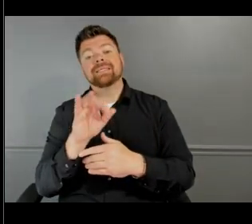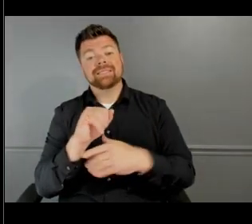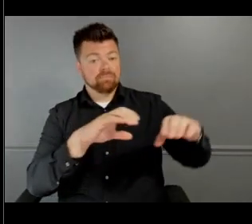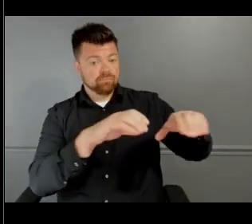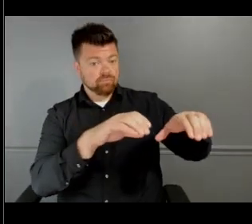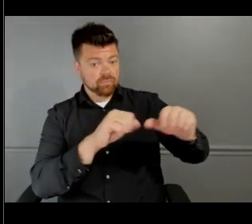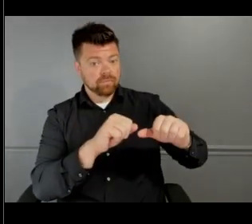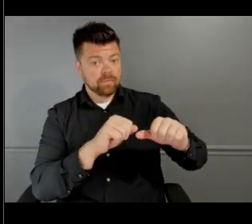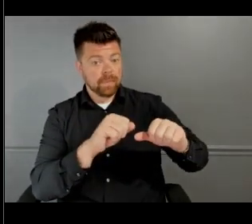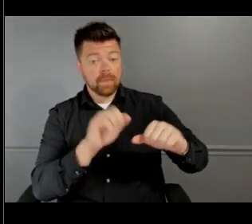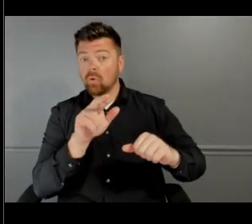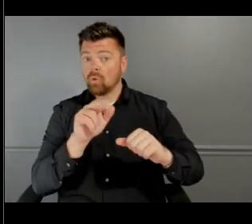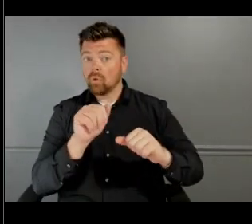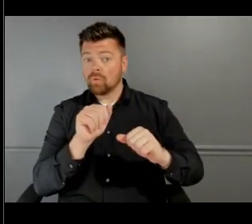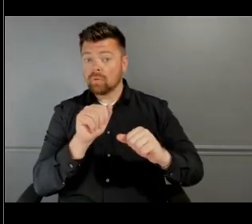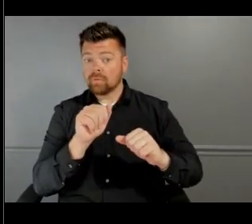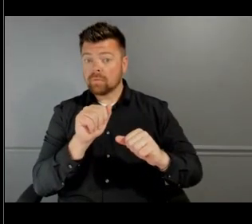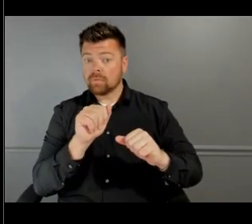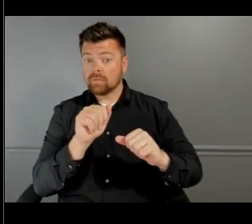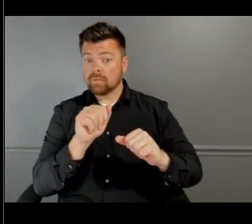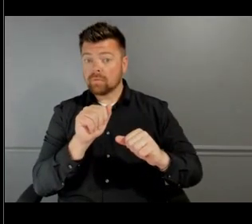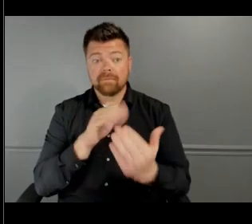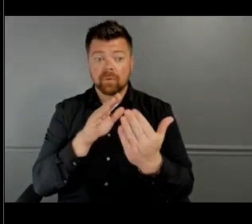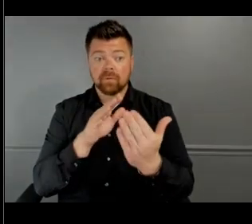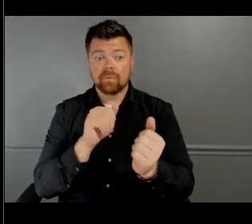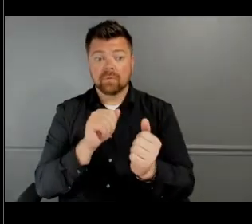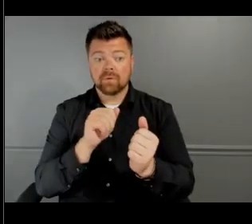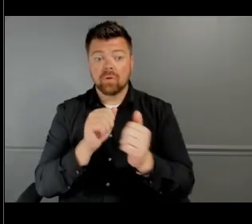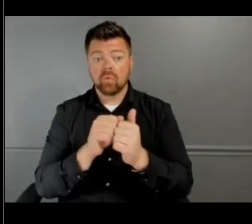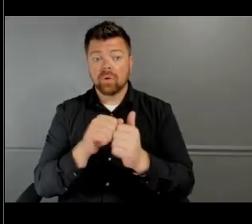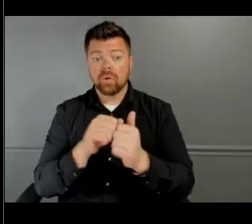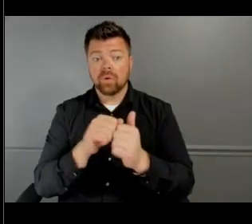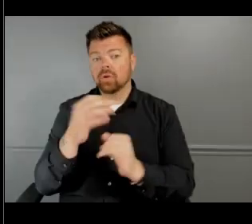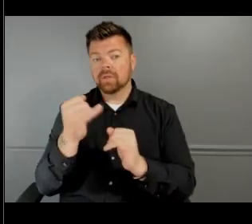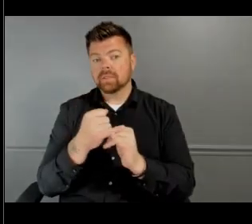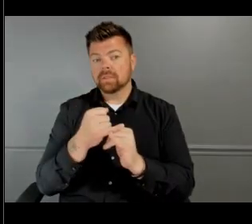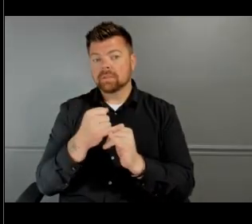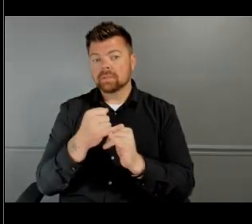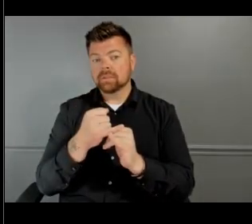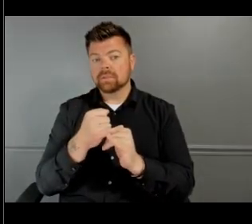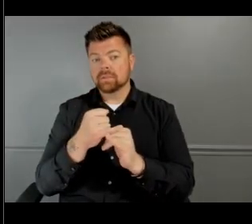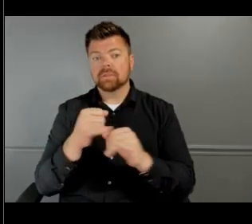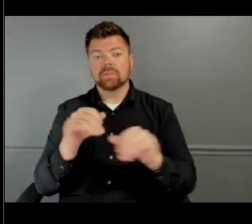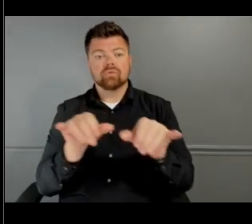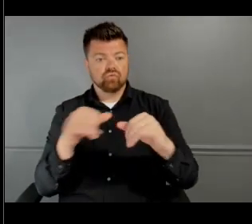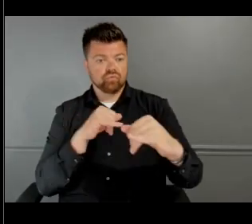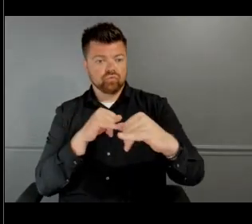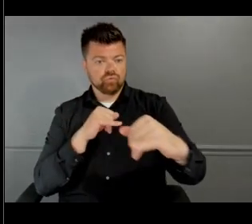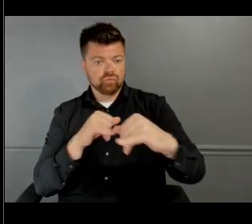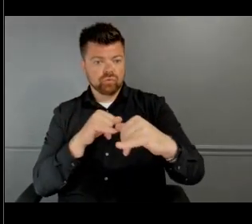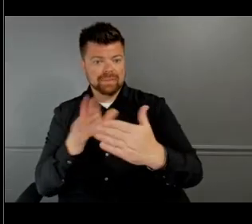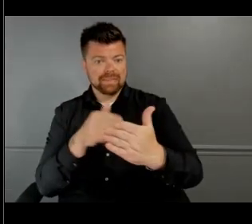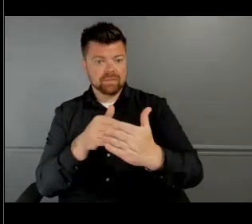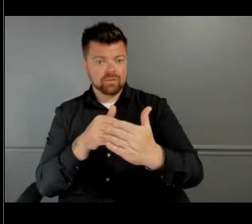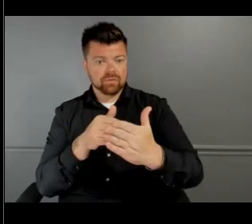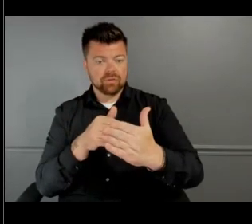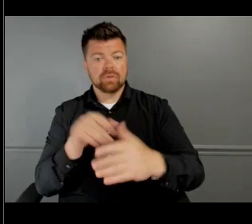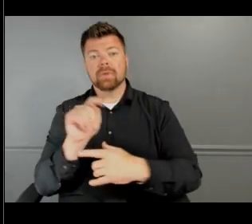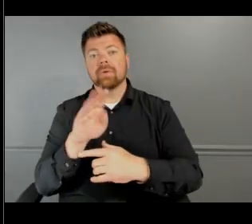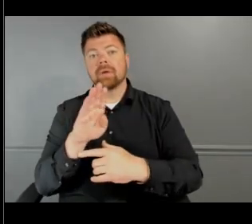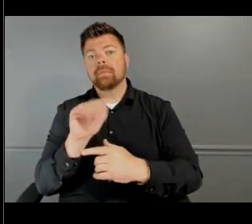basin or approach with the 30-inch dimension centered on